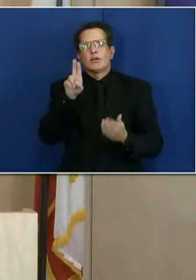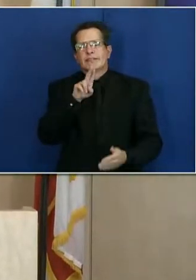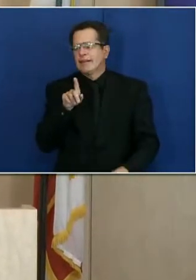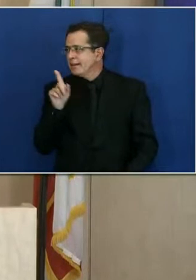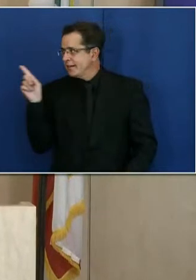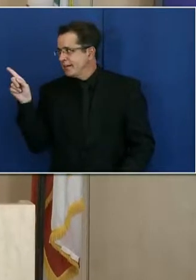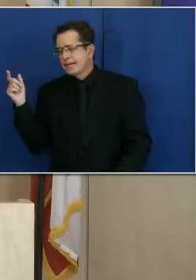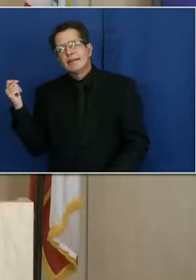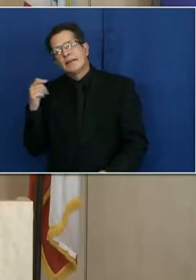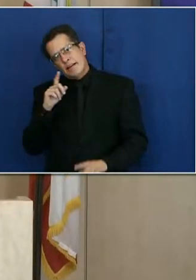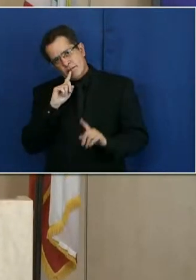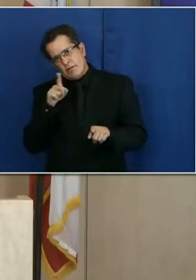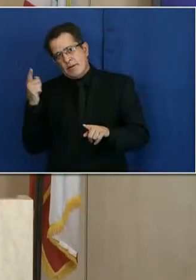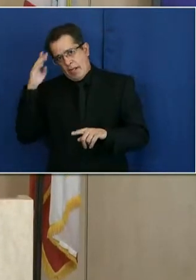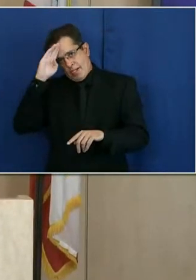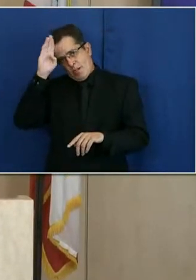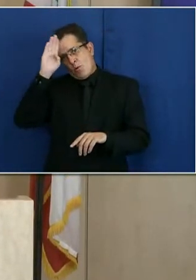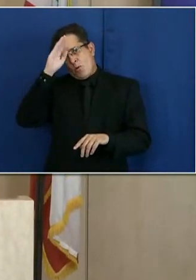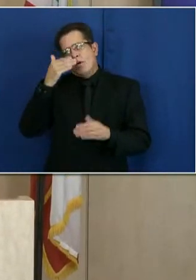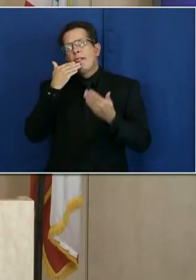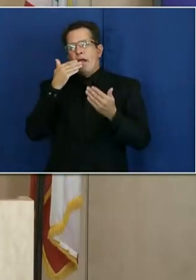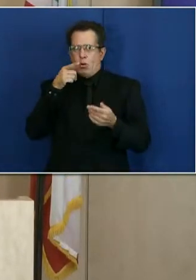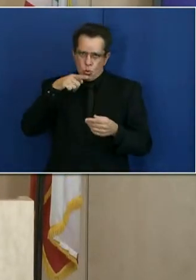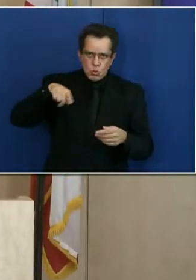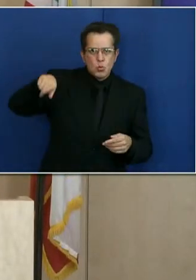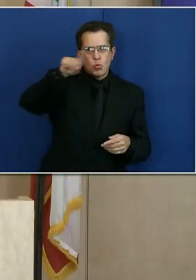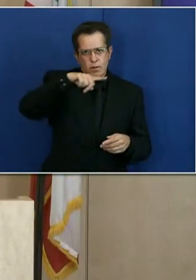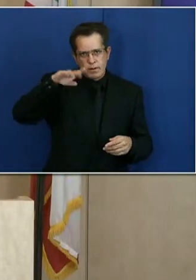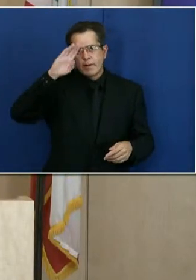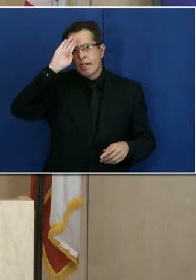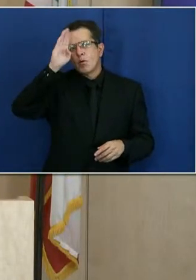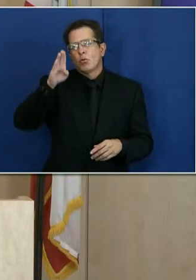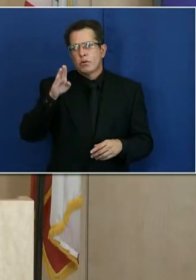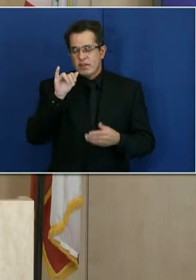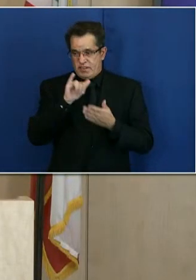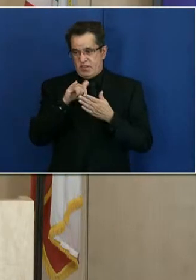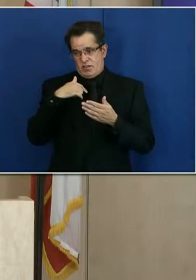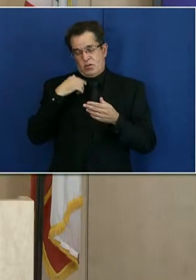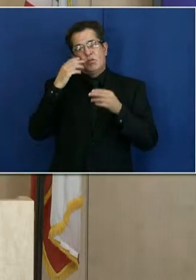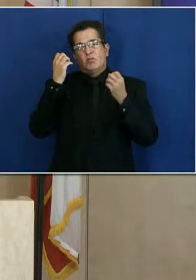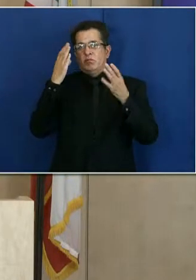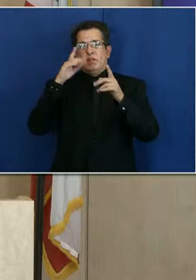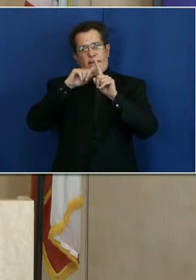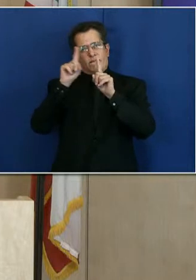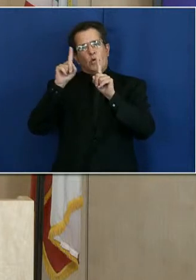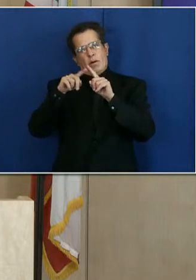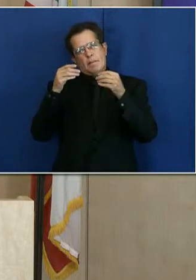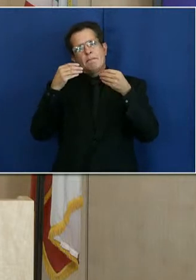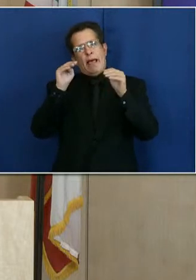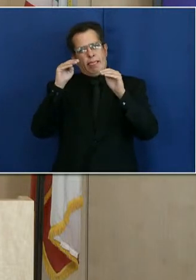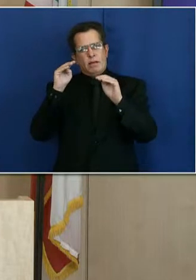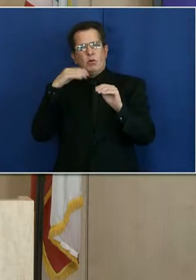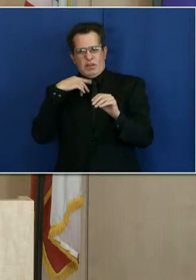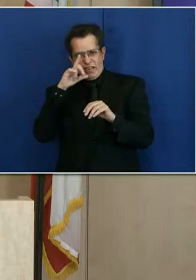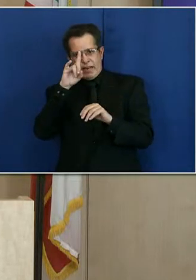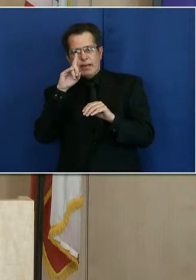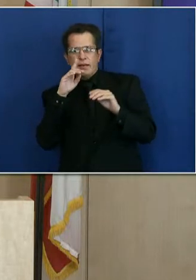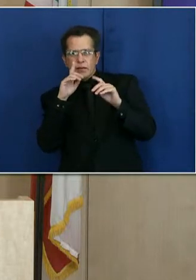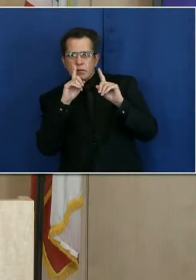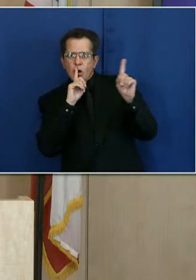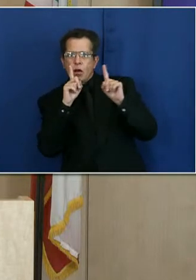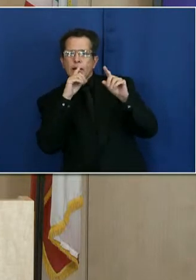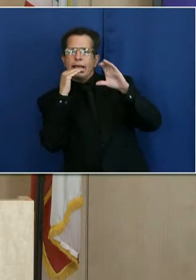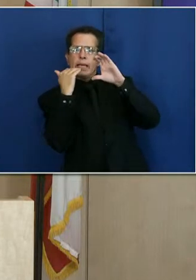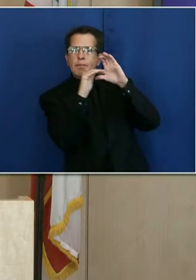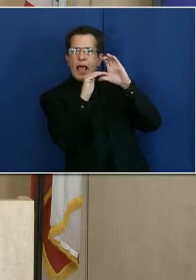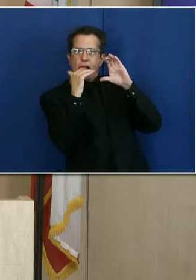Hi, thank you for your question. So in terms of our communication strategy with our students, we've used a variety of methods, including email. We do have a